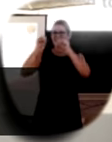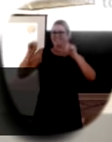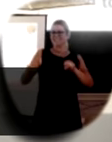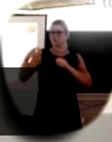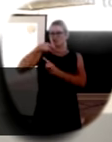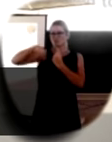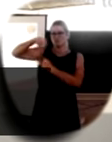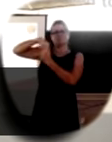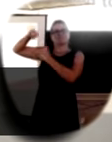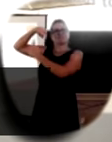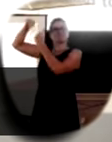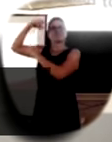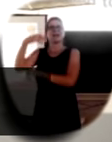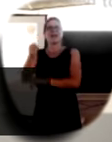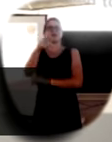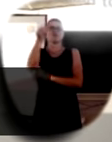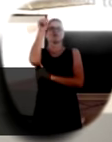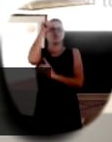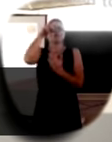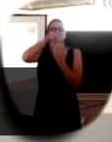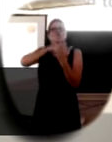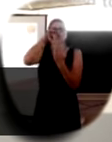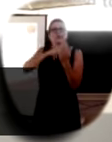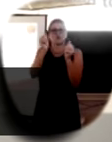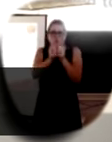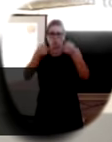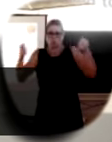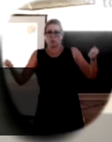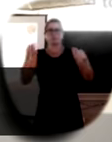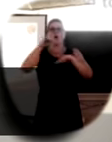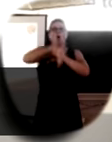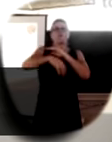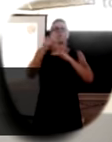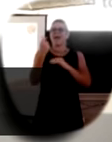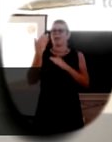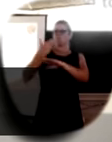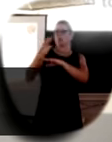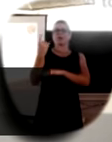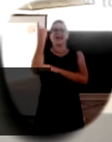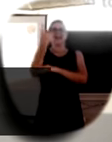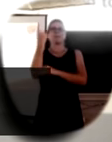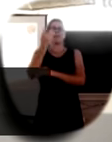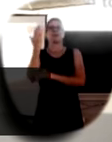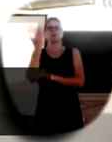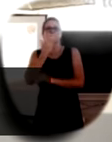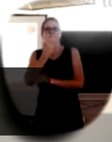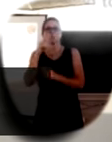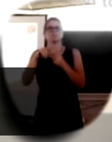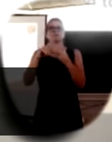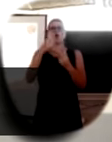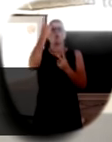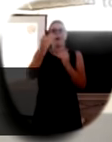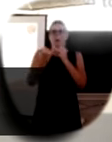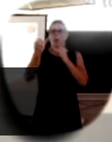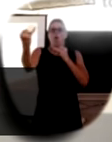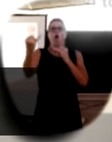moment. So I know if you read the paper on Saturdays, there's things about independent public schools, one-line budgets, student-centred